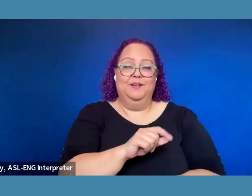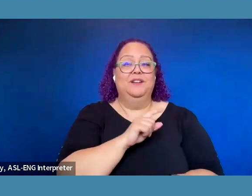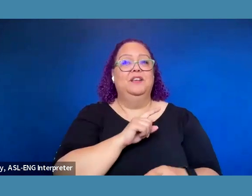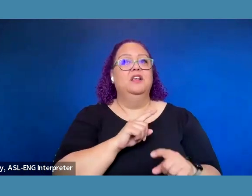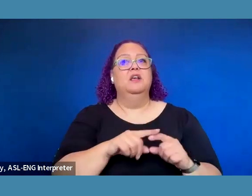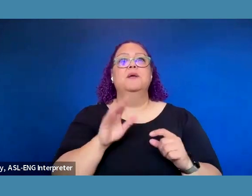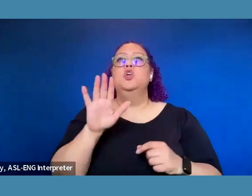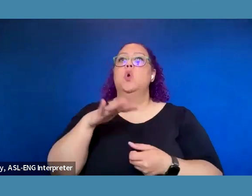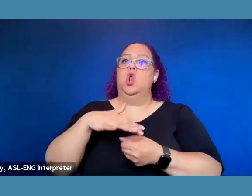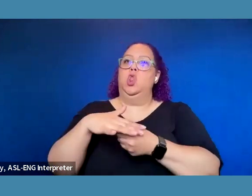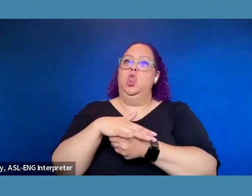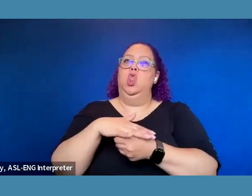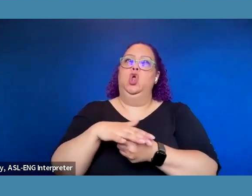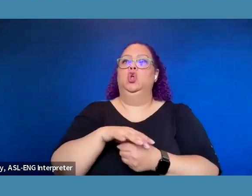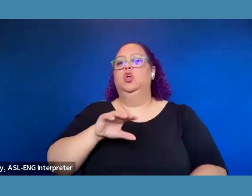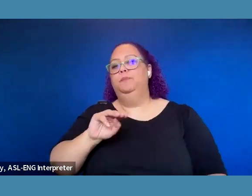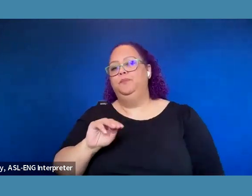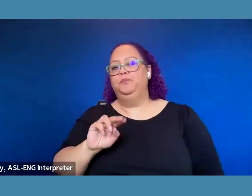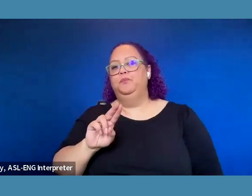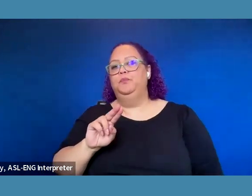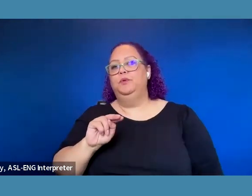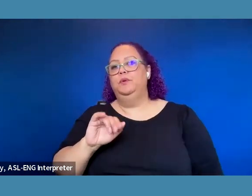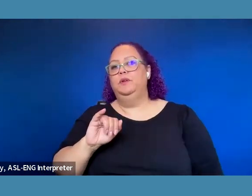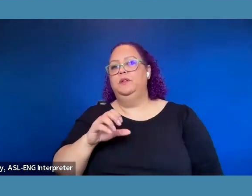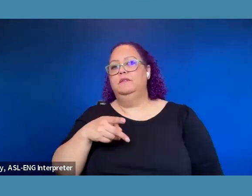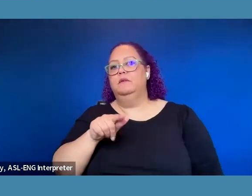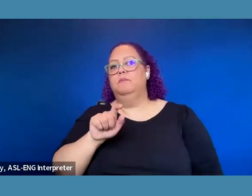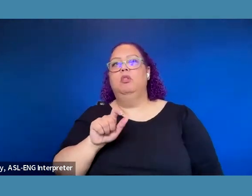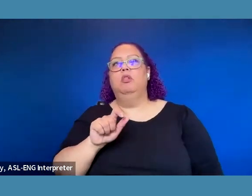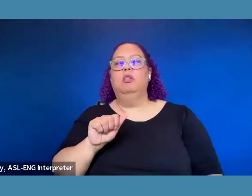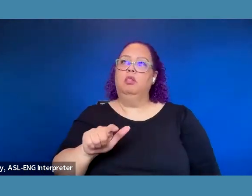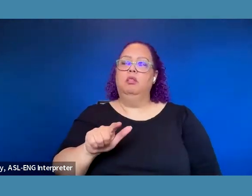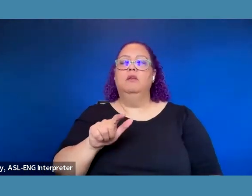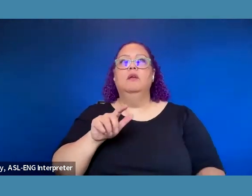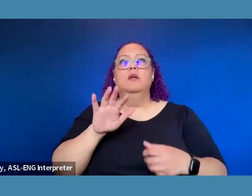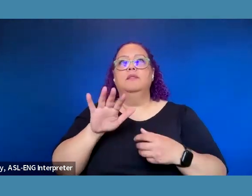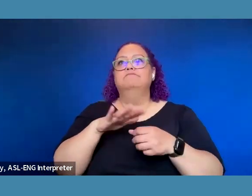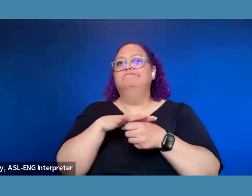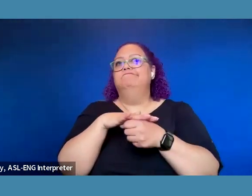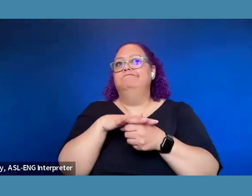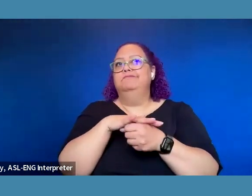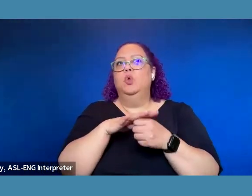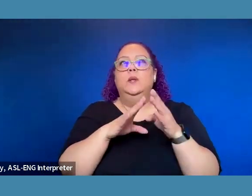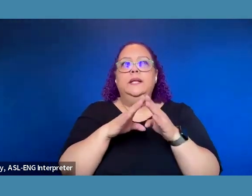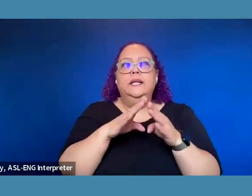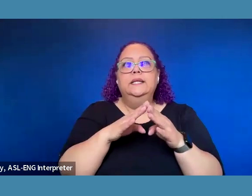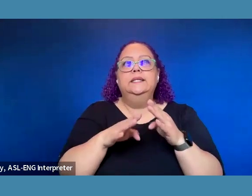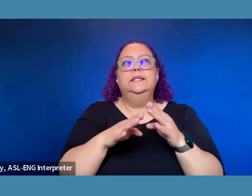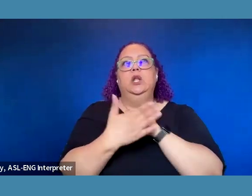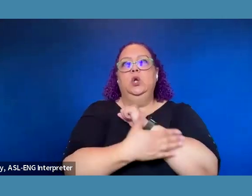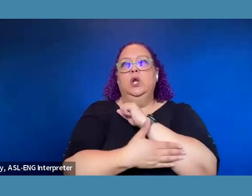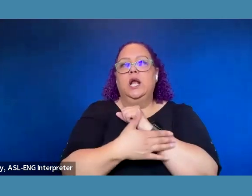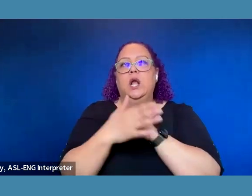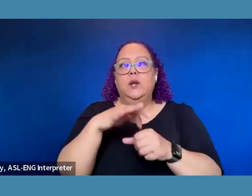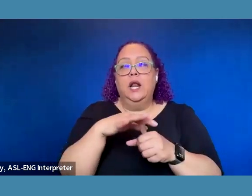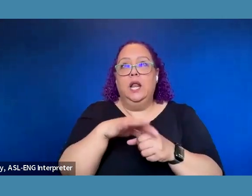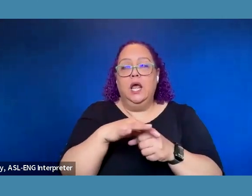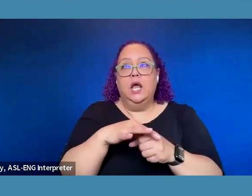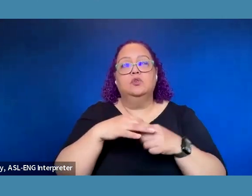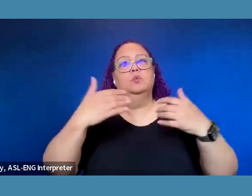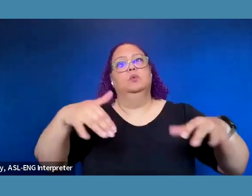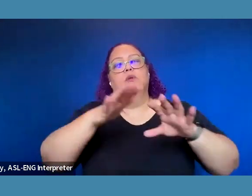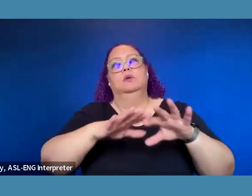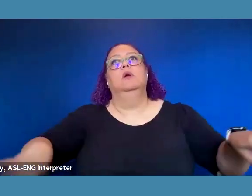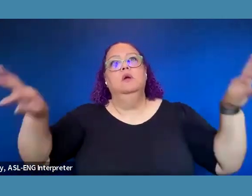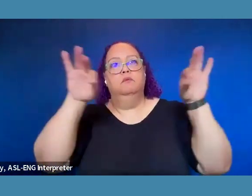municipal elections, those elections that happen on off year cycles or at different times than the presidential election. Local elections